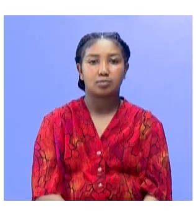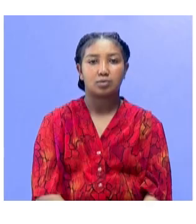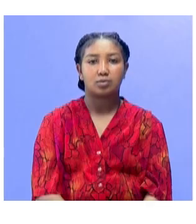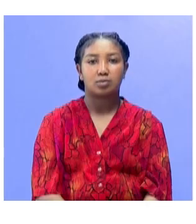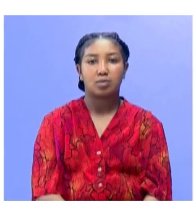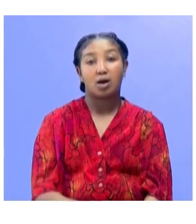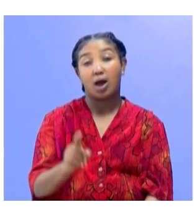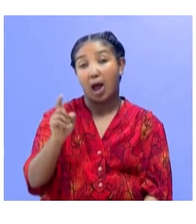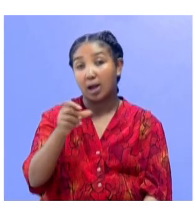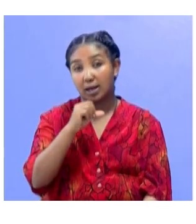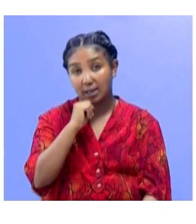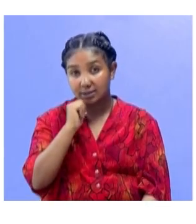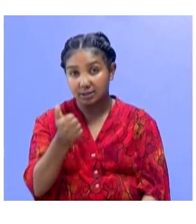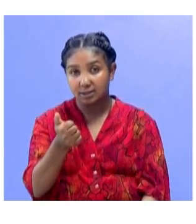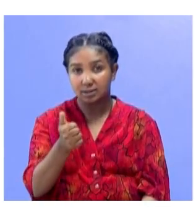unless